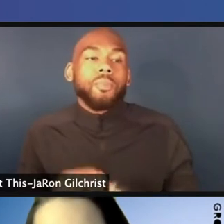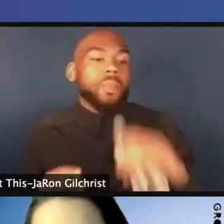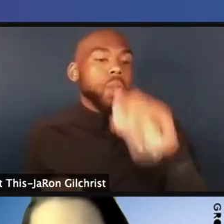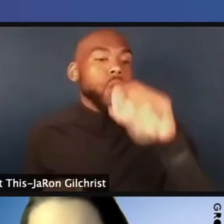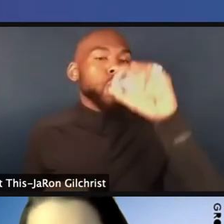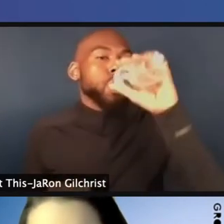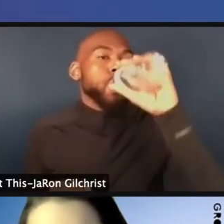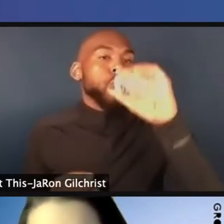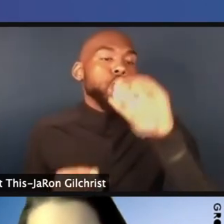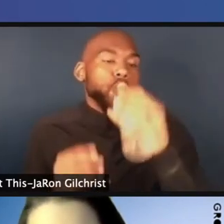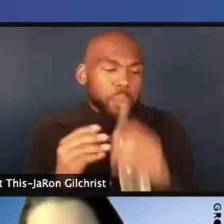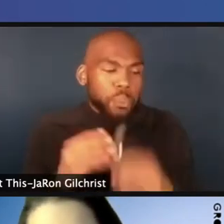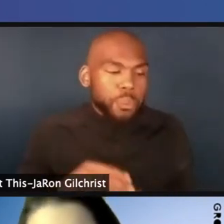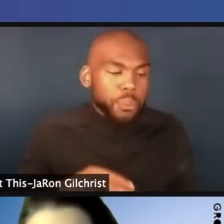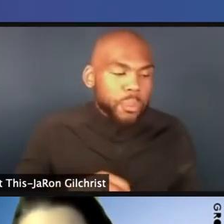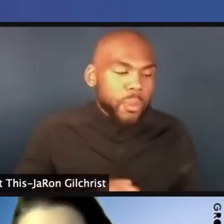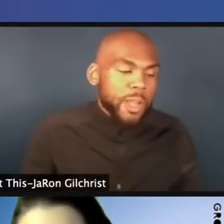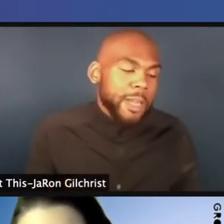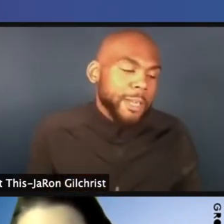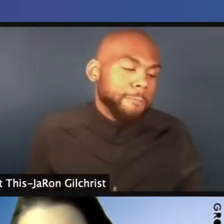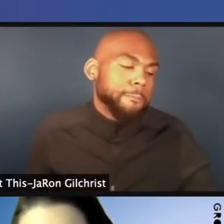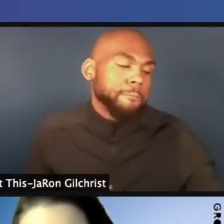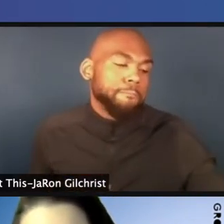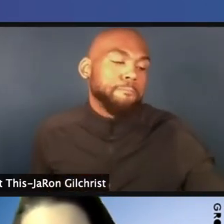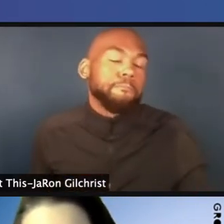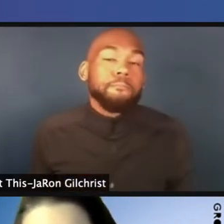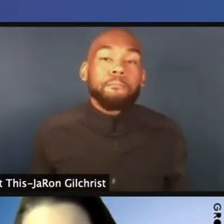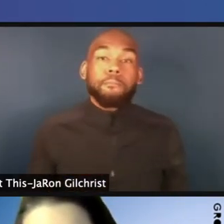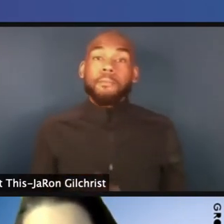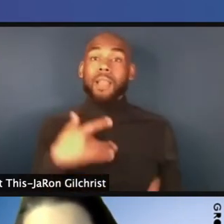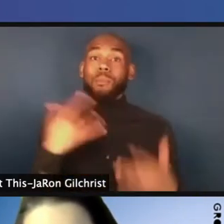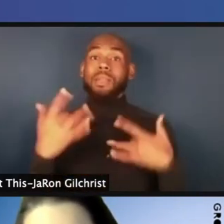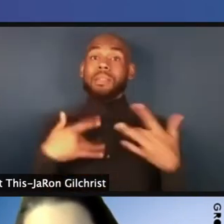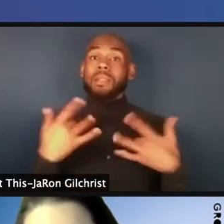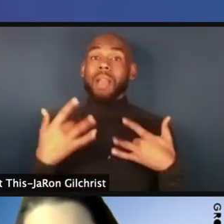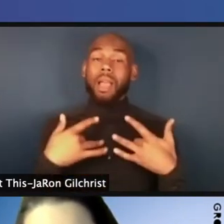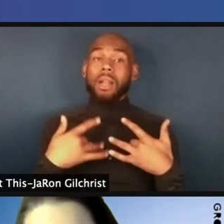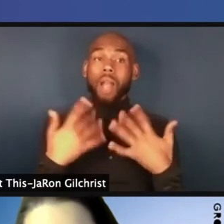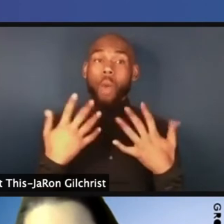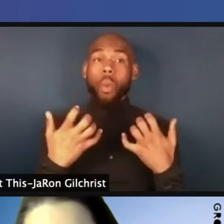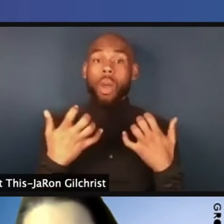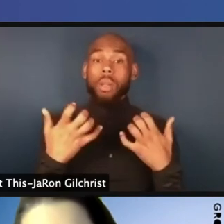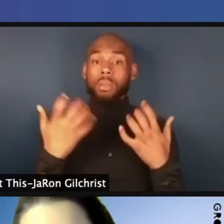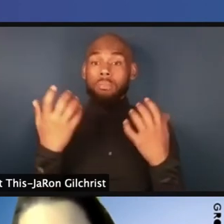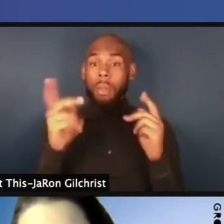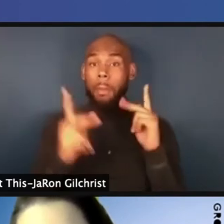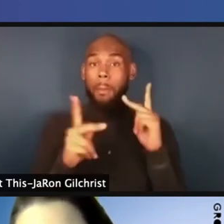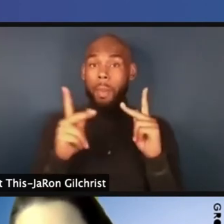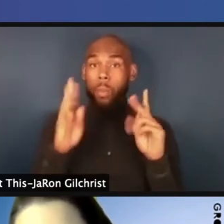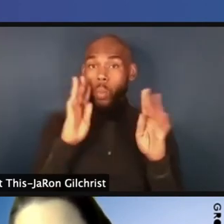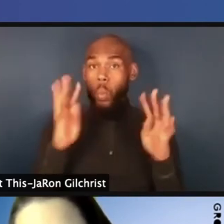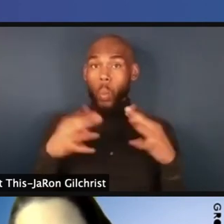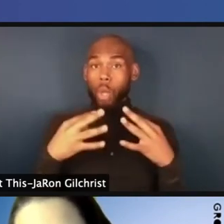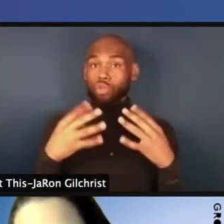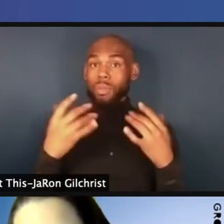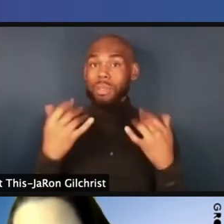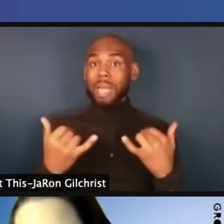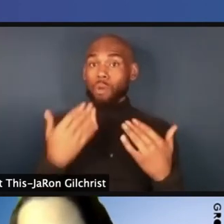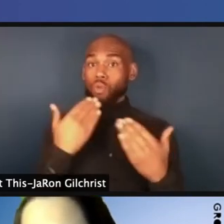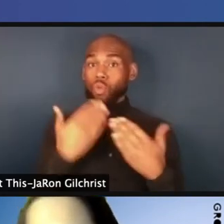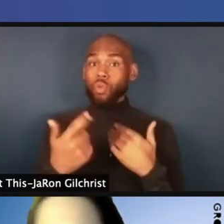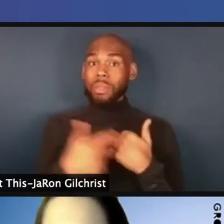Before I go the next direction, because I'm so excited to ask this question, I want to let folks who are watching know that now's a great time if you've got